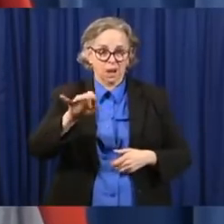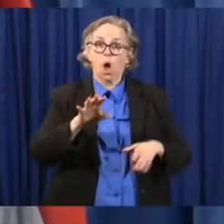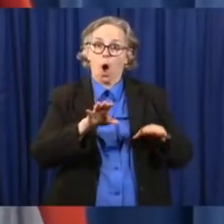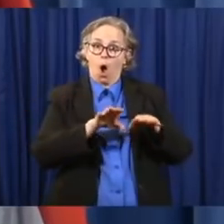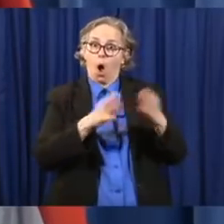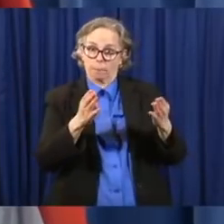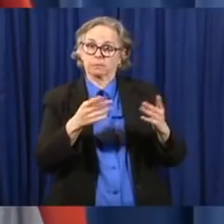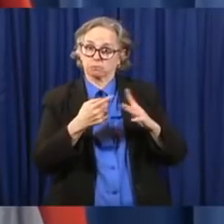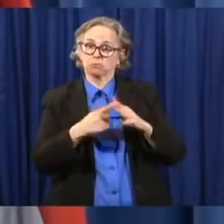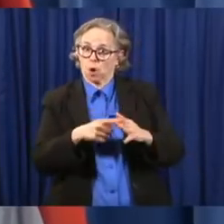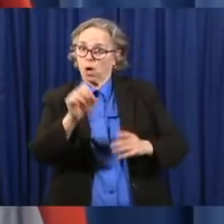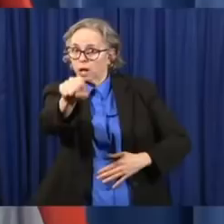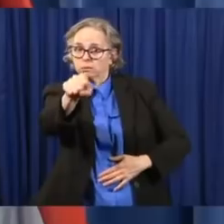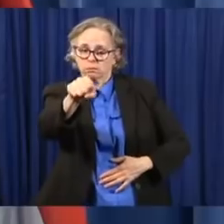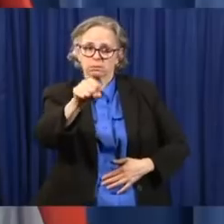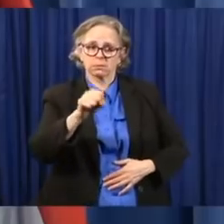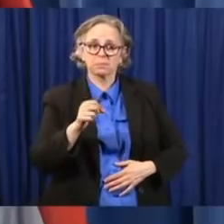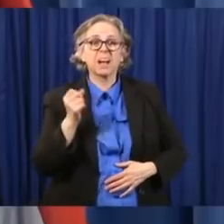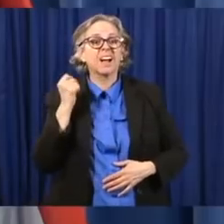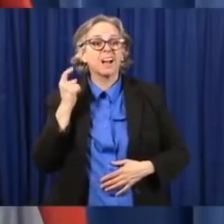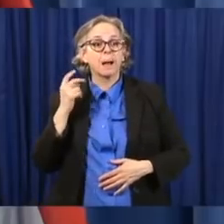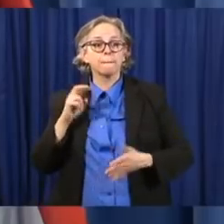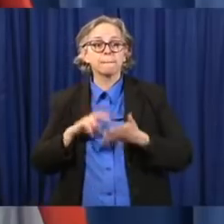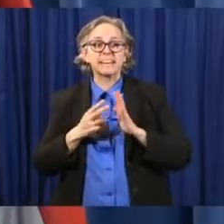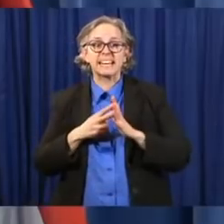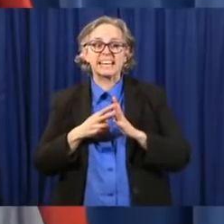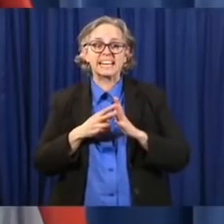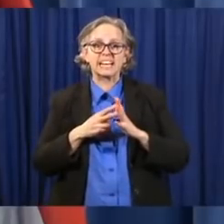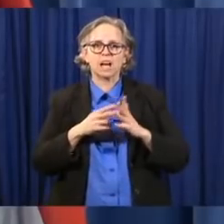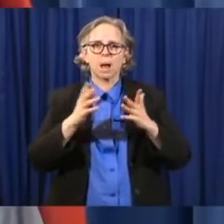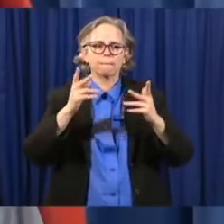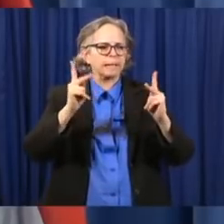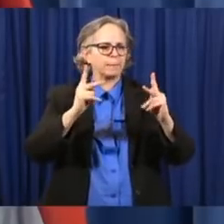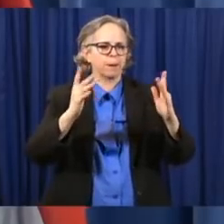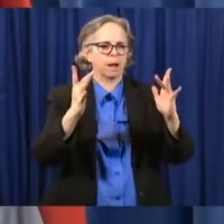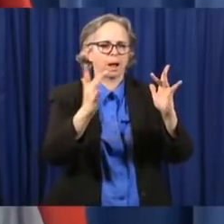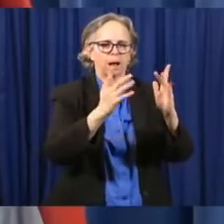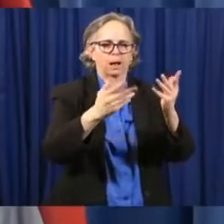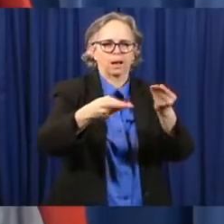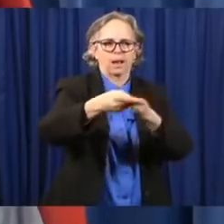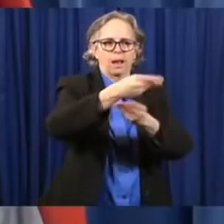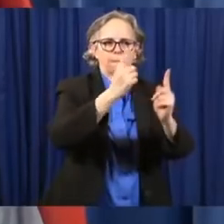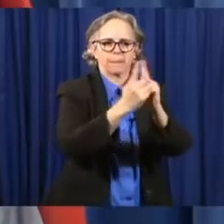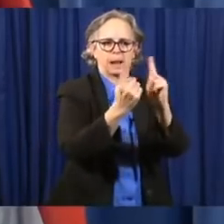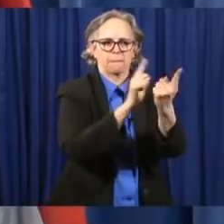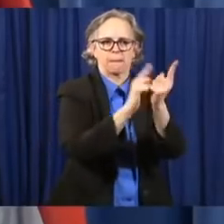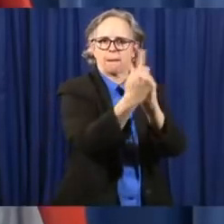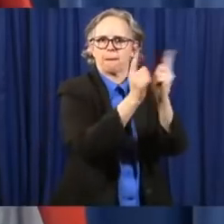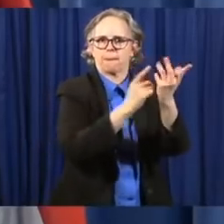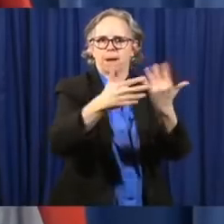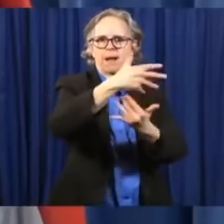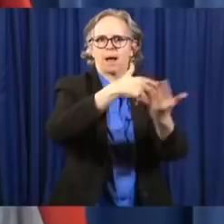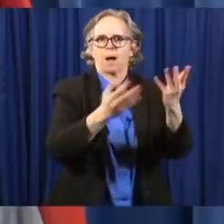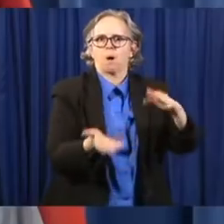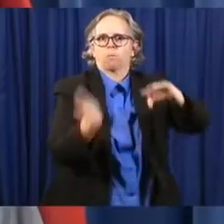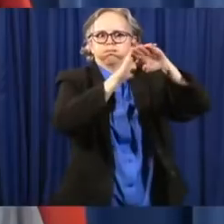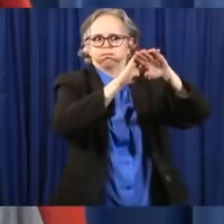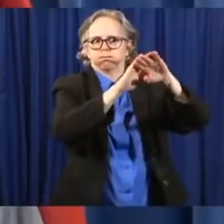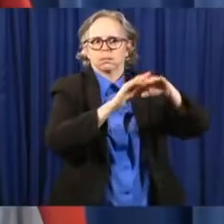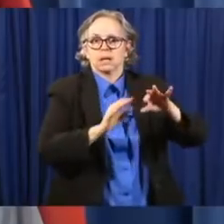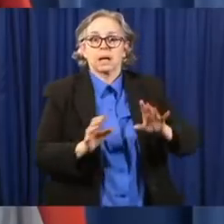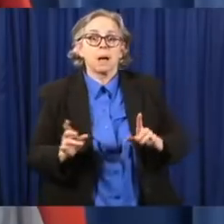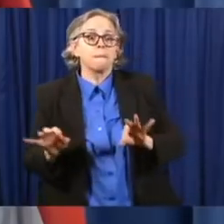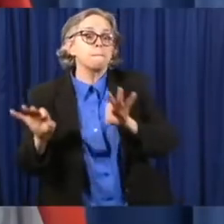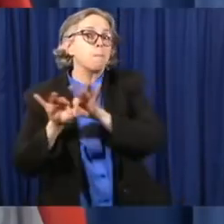the contact increases. The key here is to do it in a way that